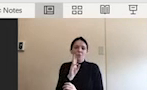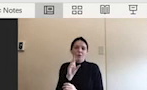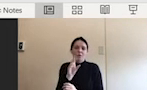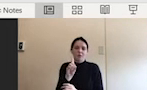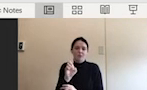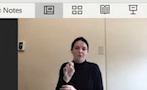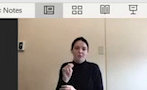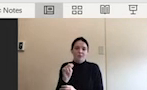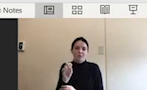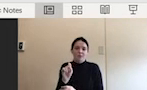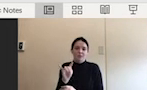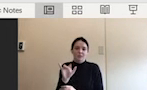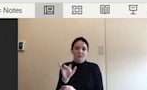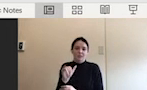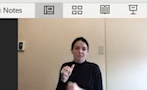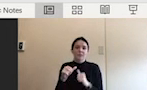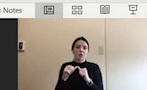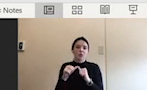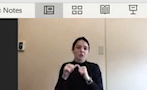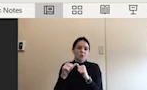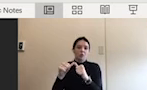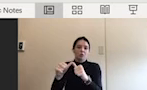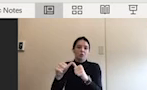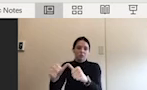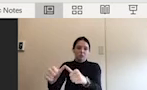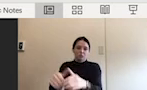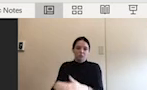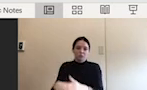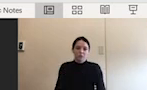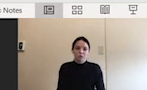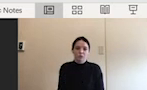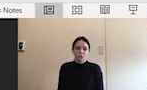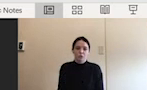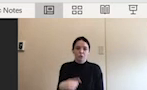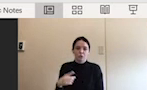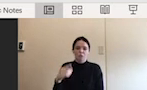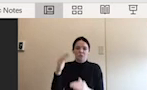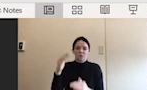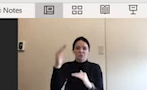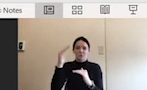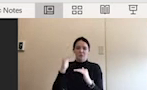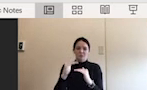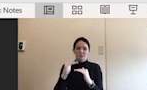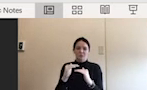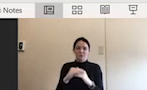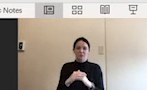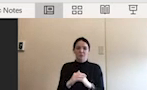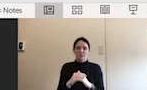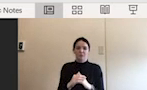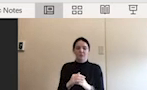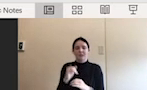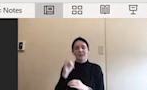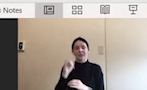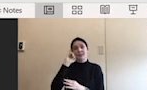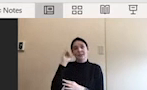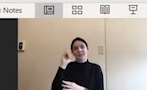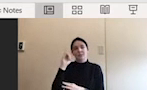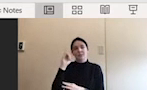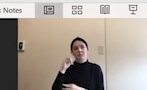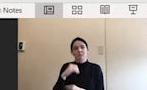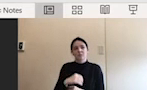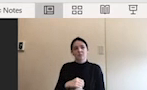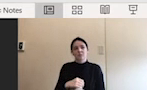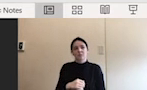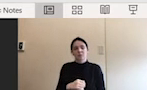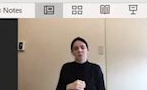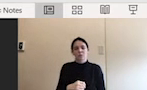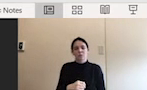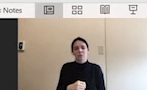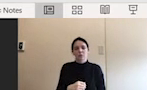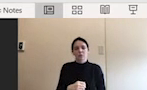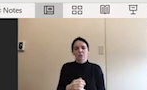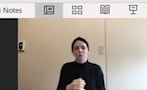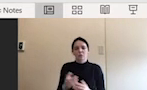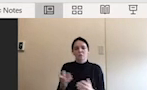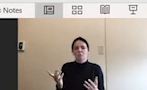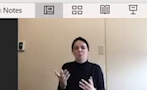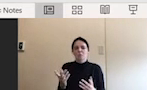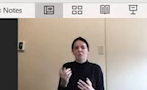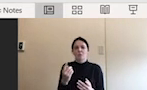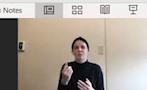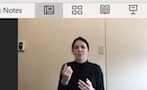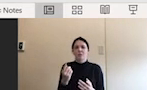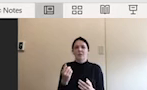of water is constant. You just reduce the area. You halve the area if you would. So what do you think